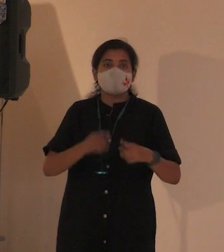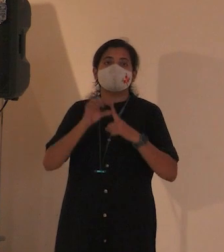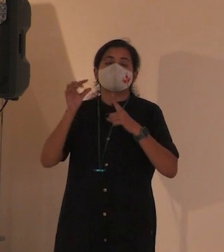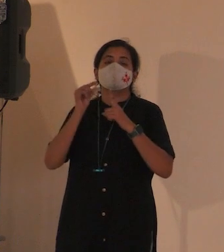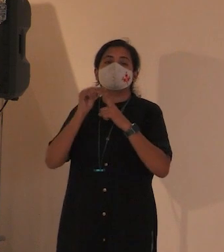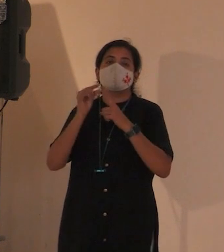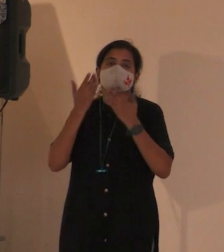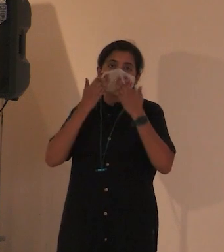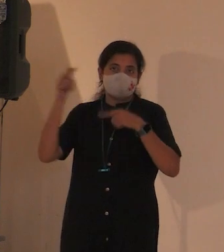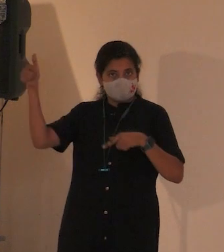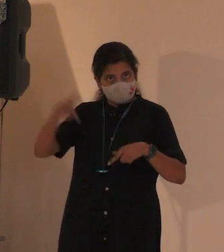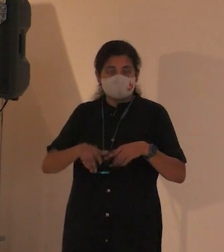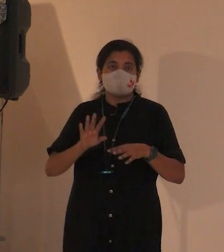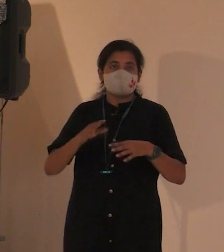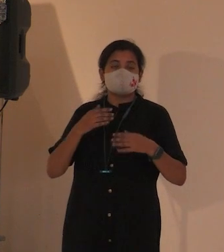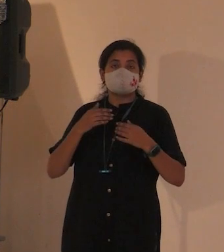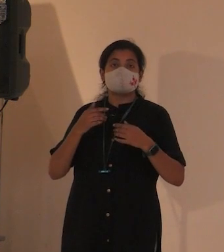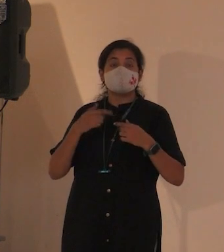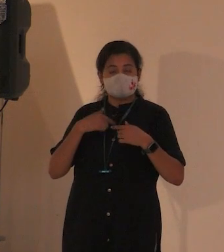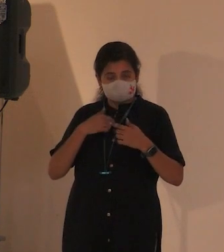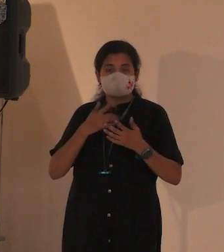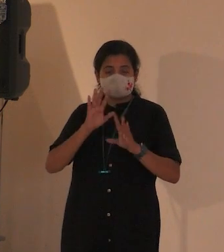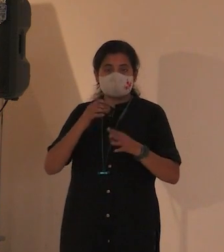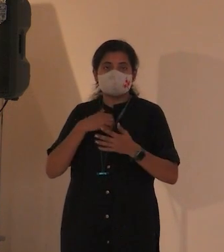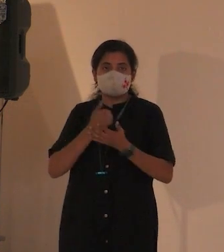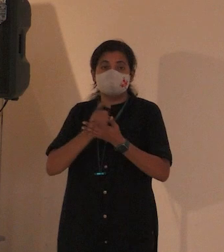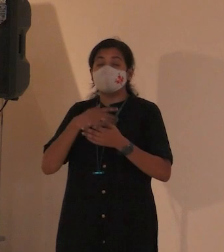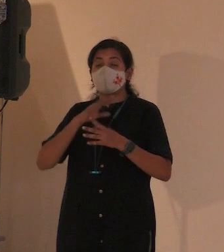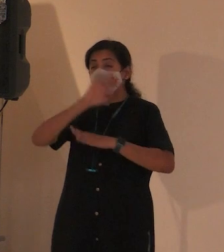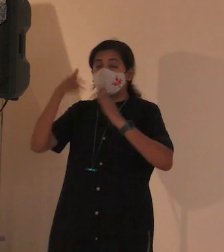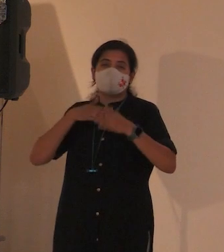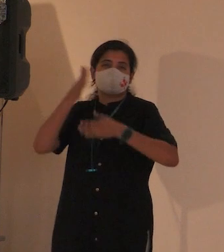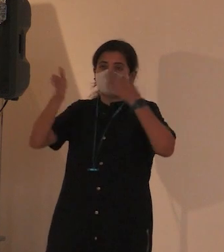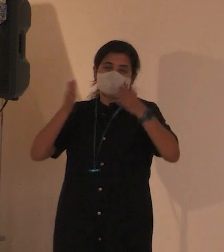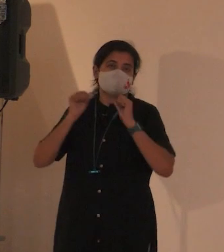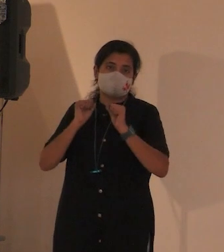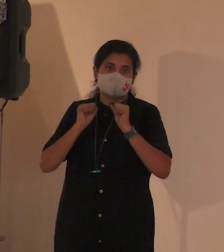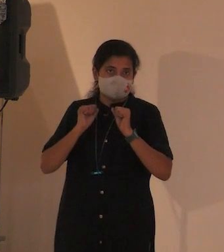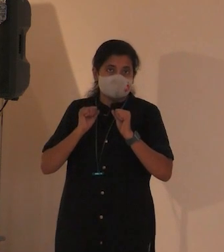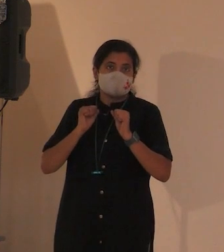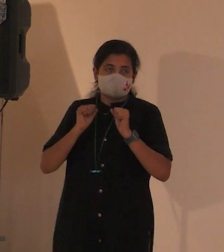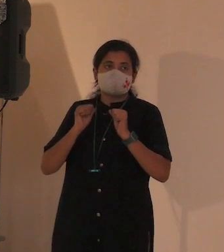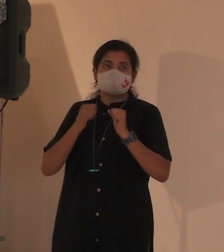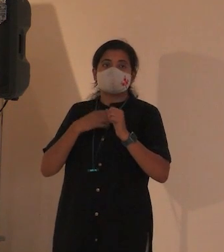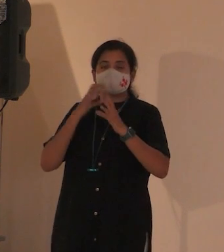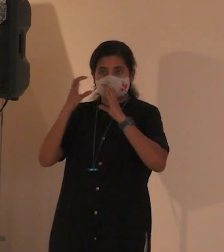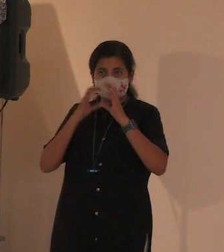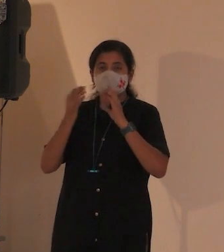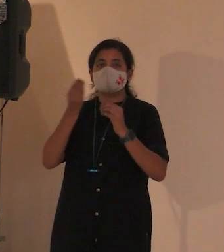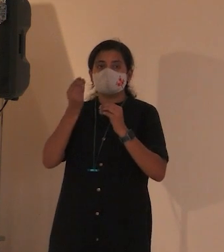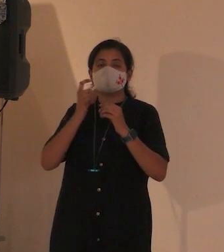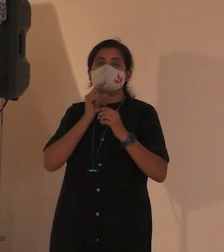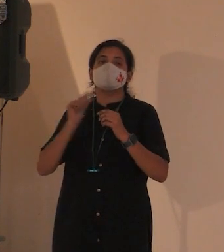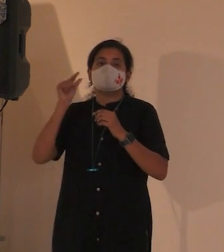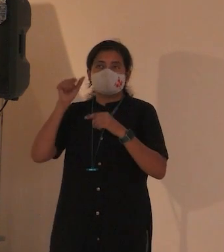schools. We have not been able to, we have tried and not been able to reach out to the municipal schools, but we are in talks with Azim Premji